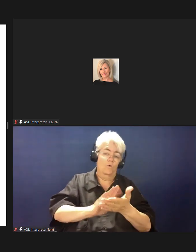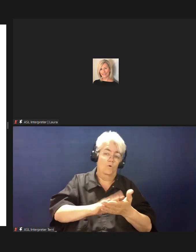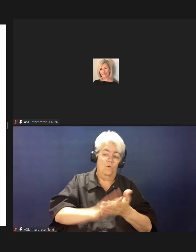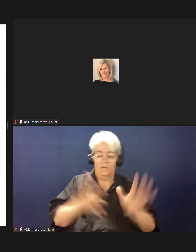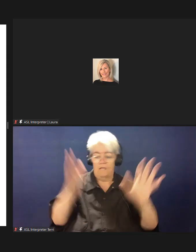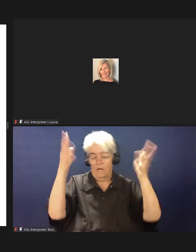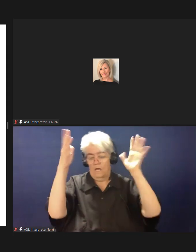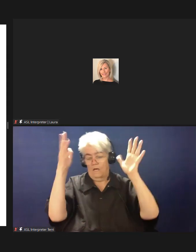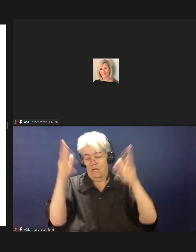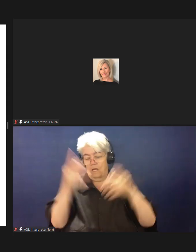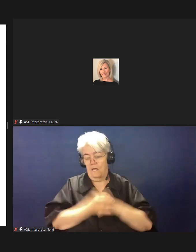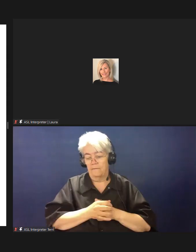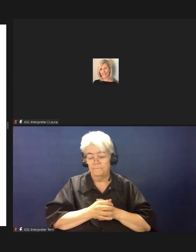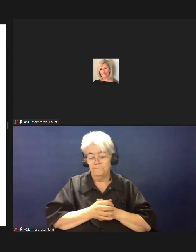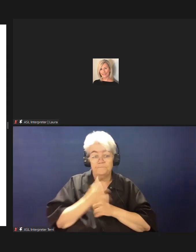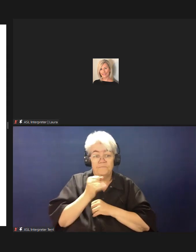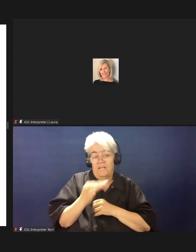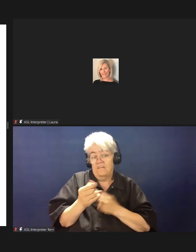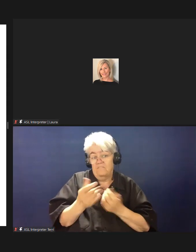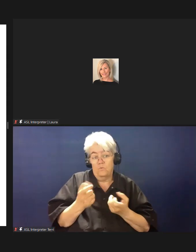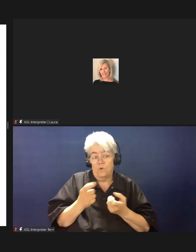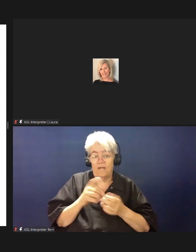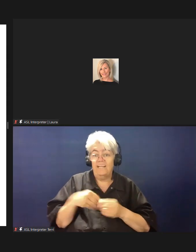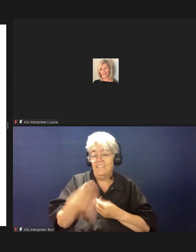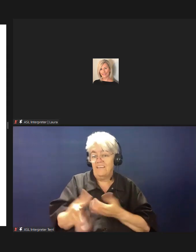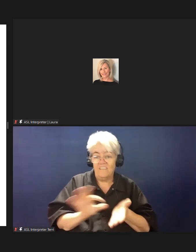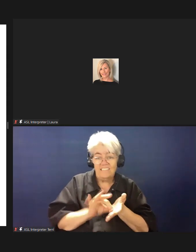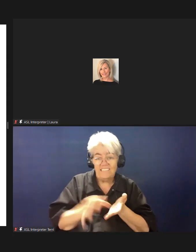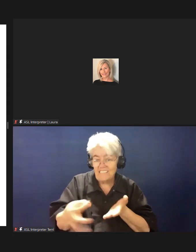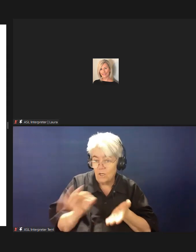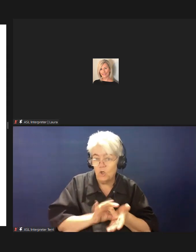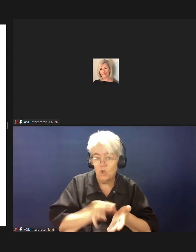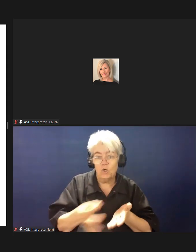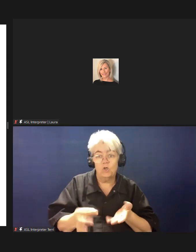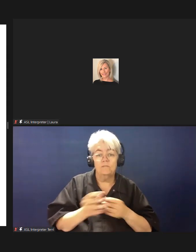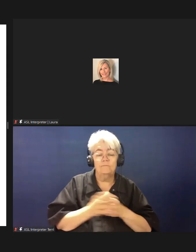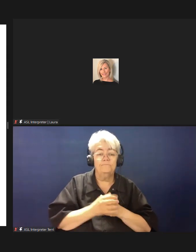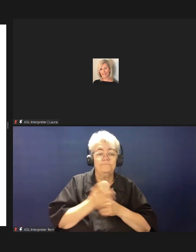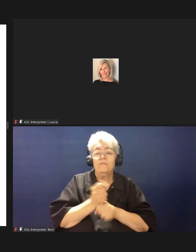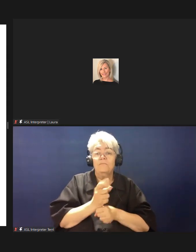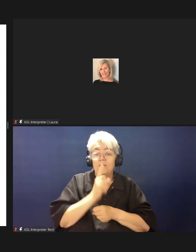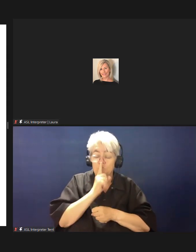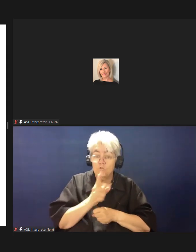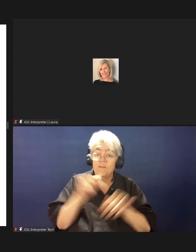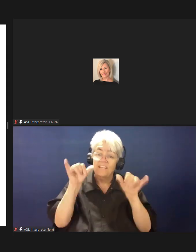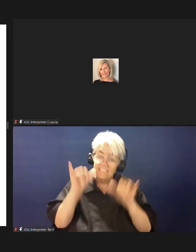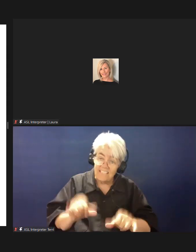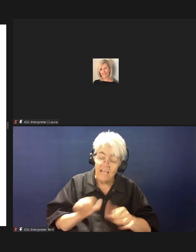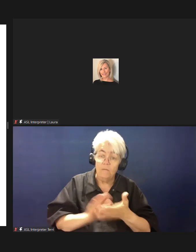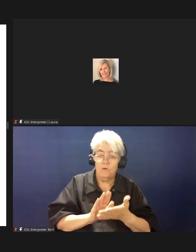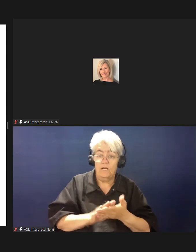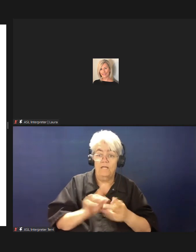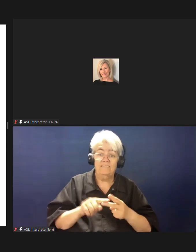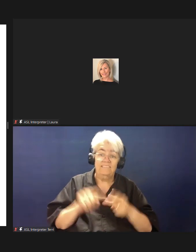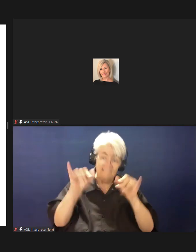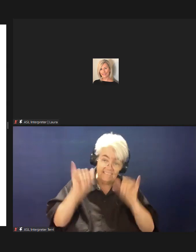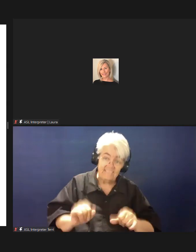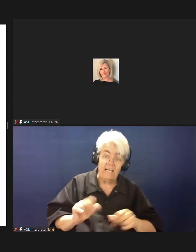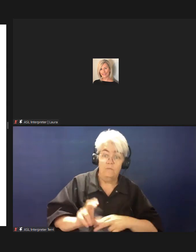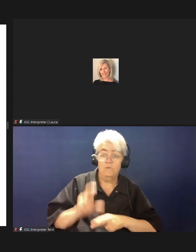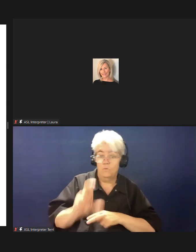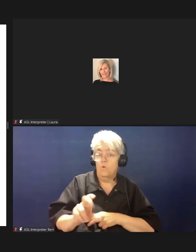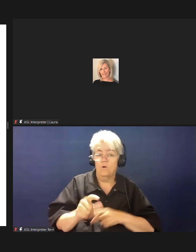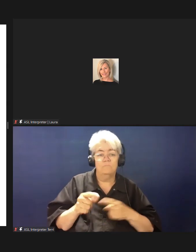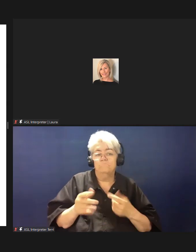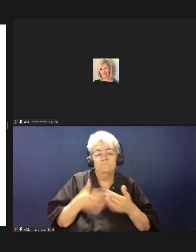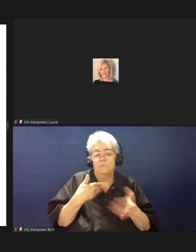desired, maybe a sticker or reward, making sure that the same praise and the same reward is given no matter